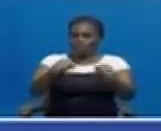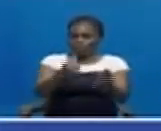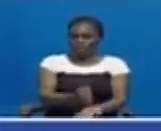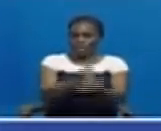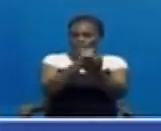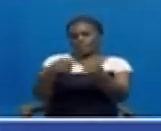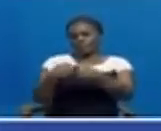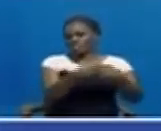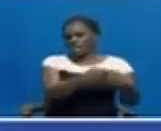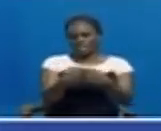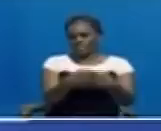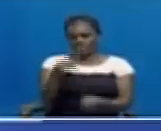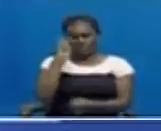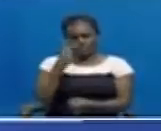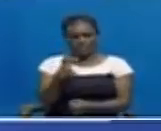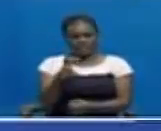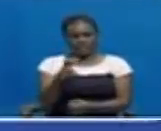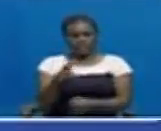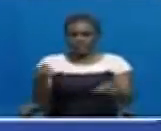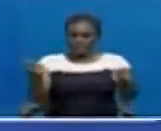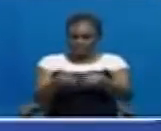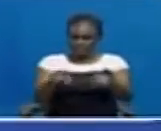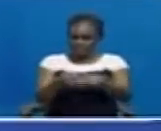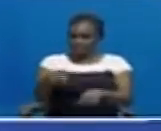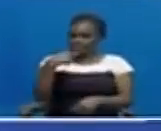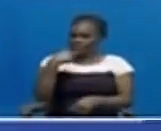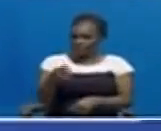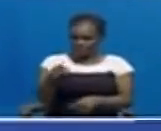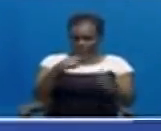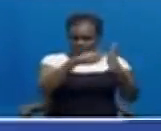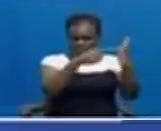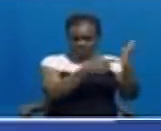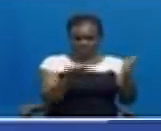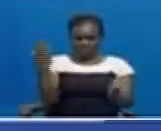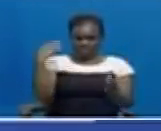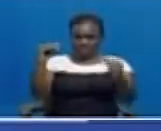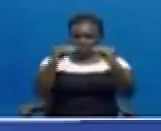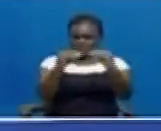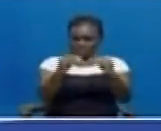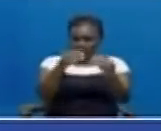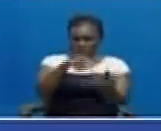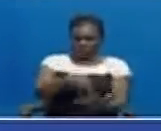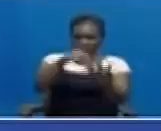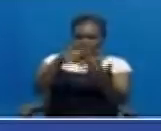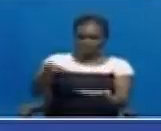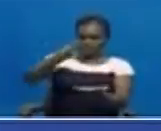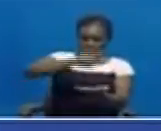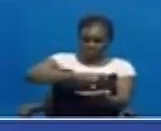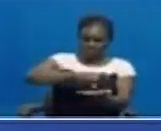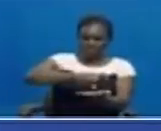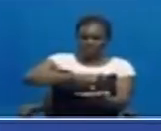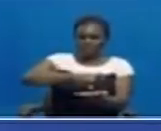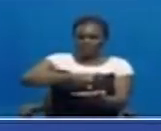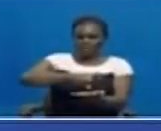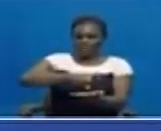the challenge that we have with exchange rate. Moreover, Dr. Njoroge said the measures taken in the previous meetings, particularly the increase in the Kenya Bank's